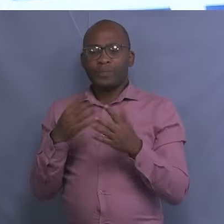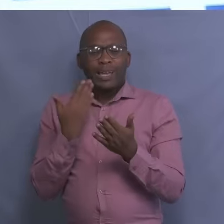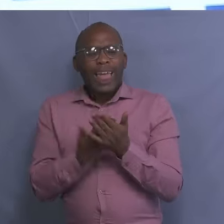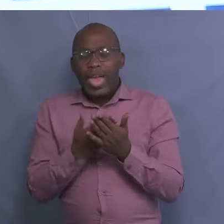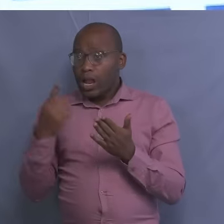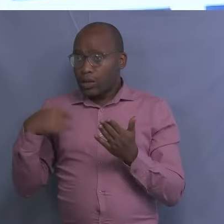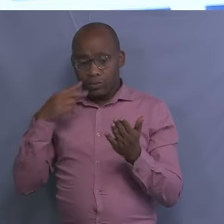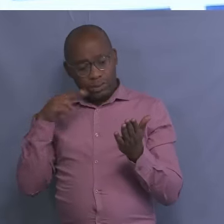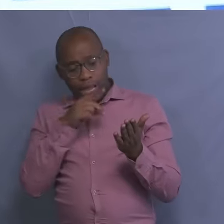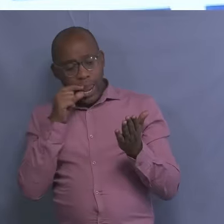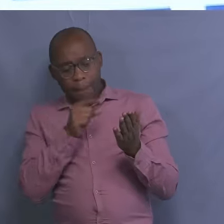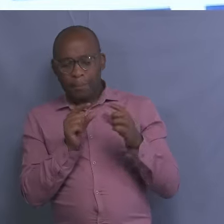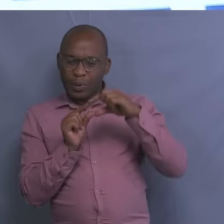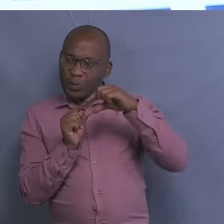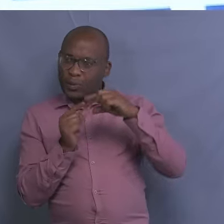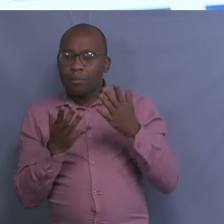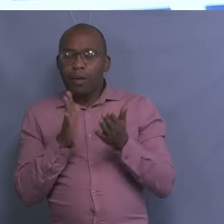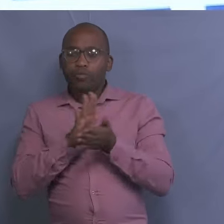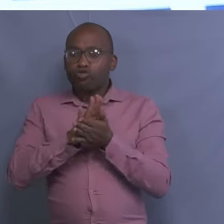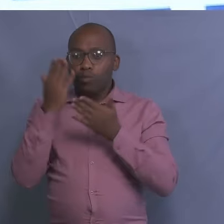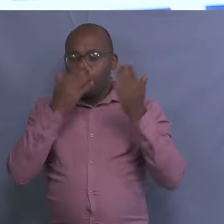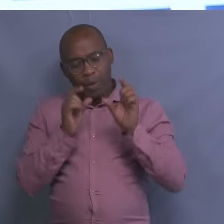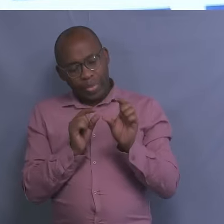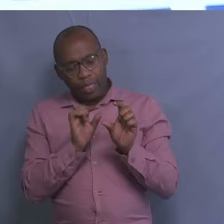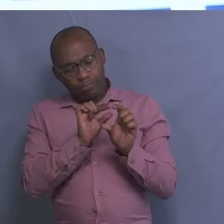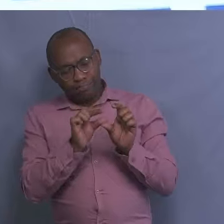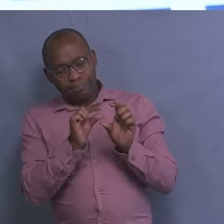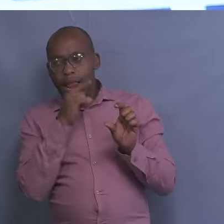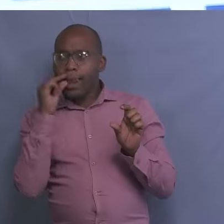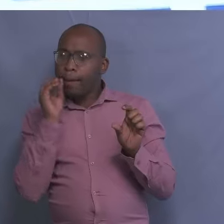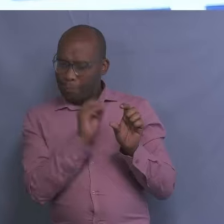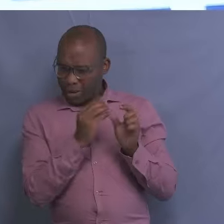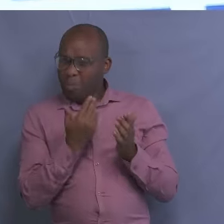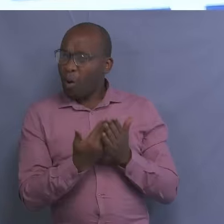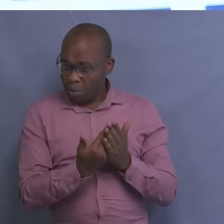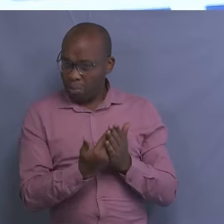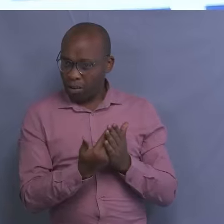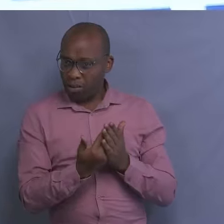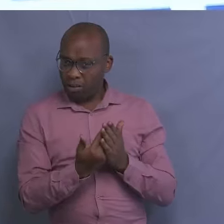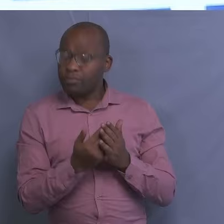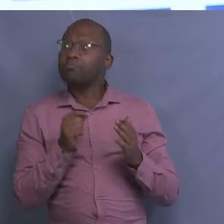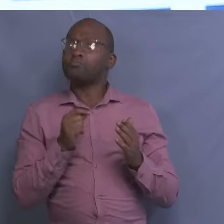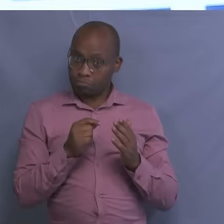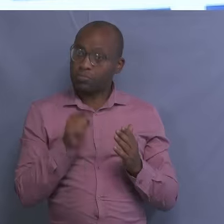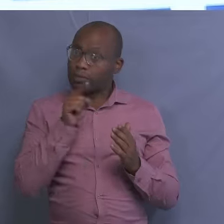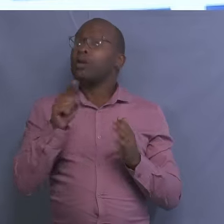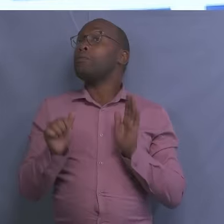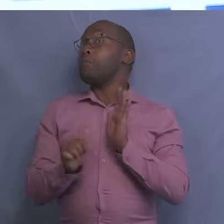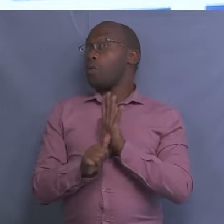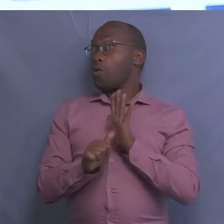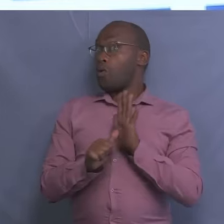name of the business in that small complimentary product? The name of the business must be clear and it must not